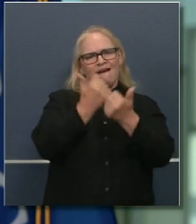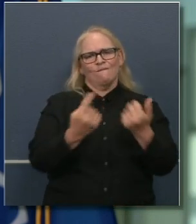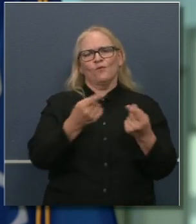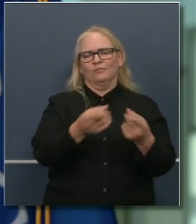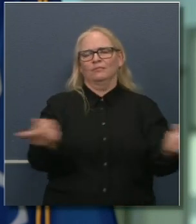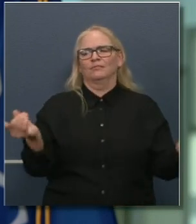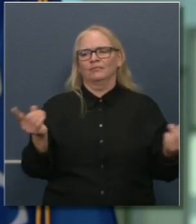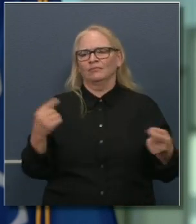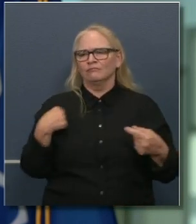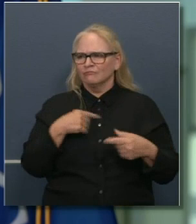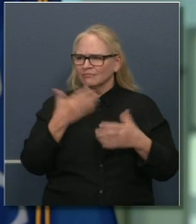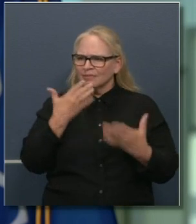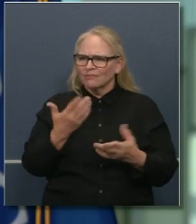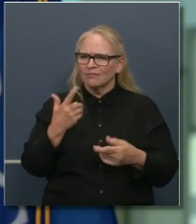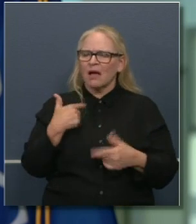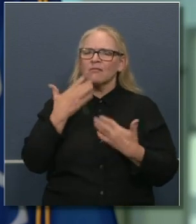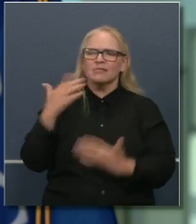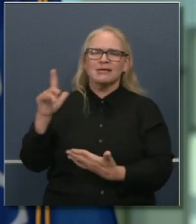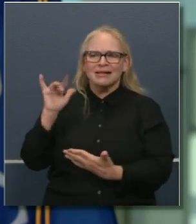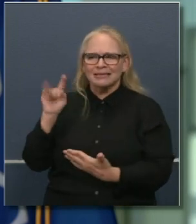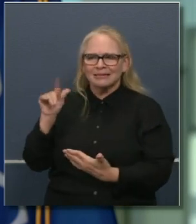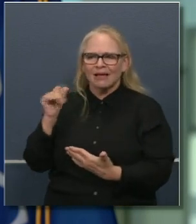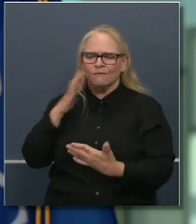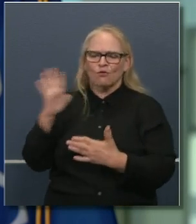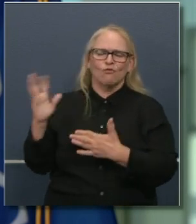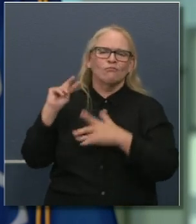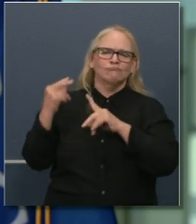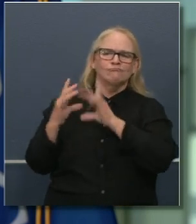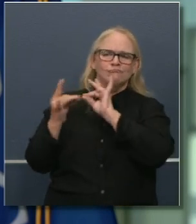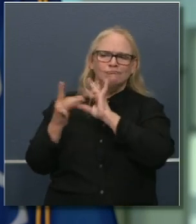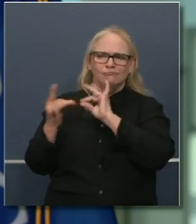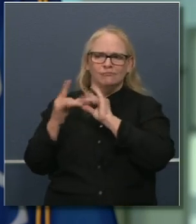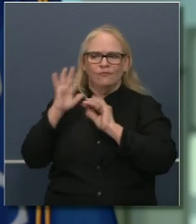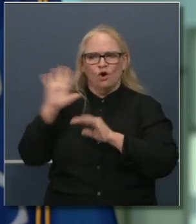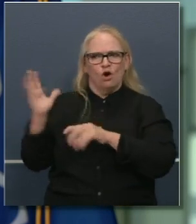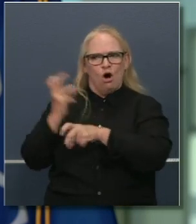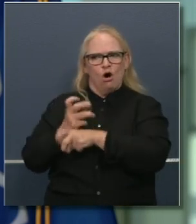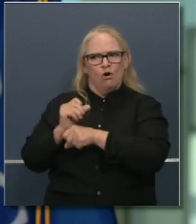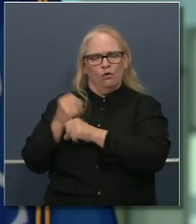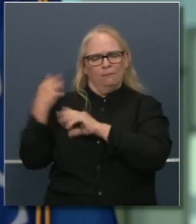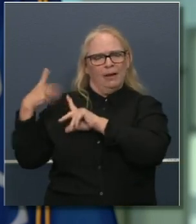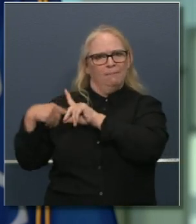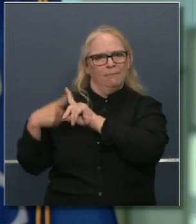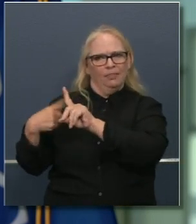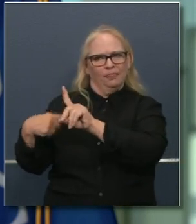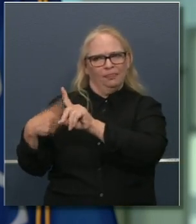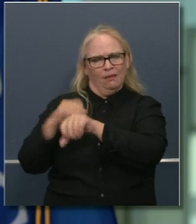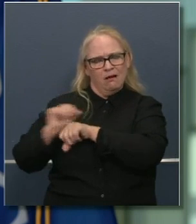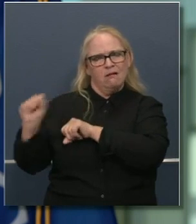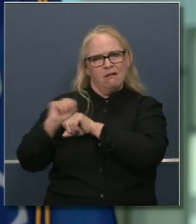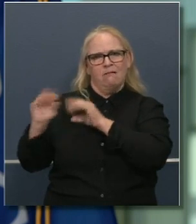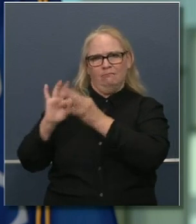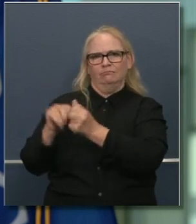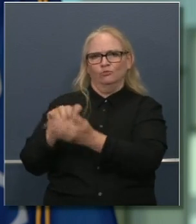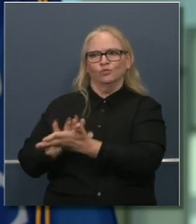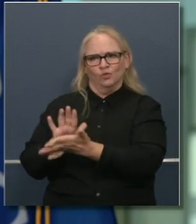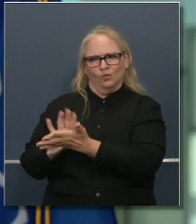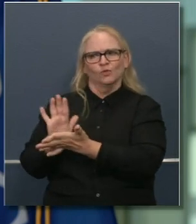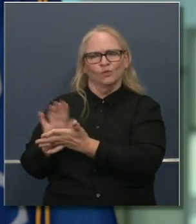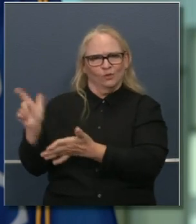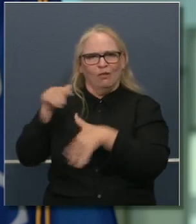Linda Darling-Hammond for her just extraordinary work over the course of many, many months, not just weeks, as we organized